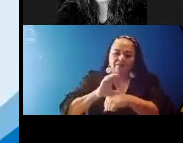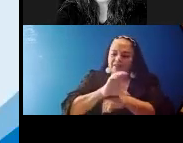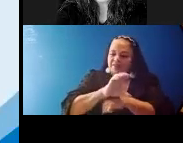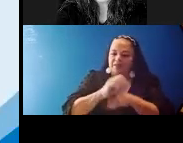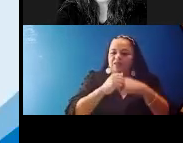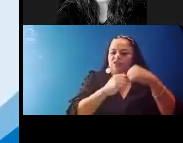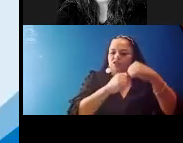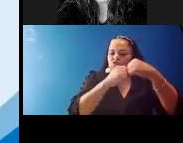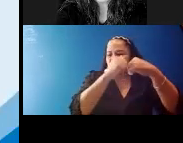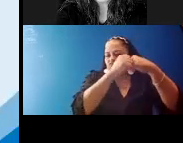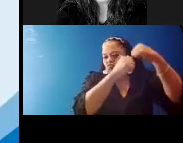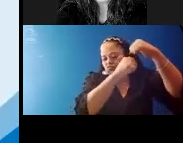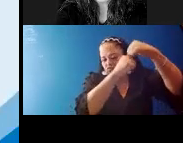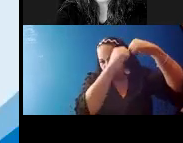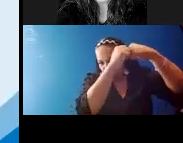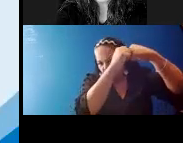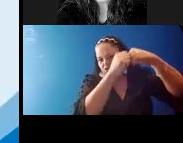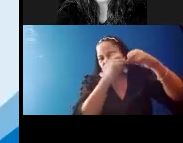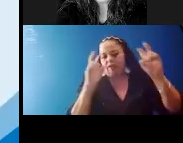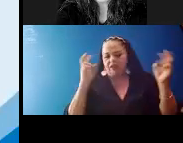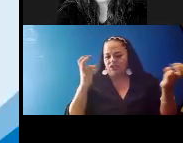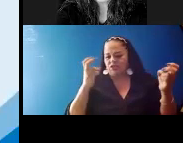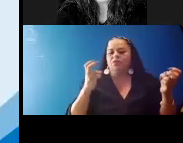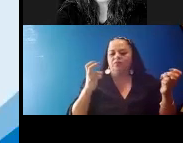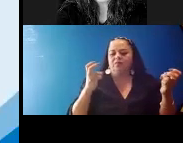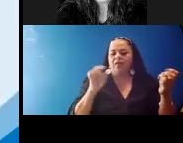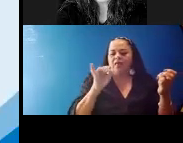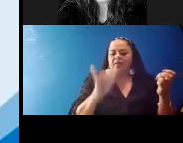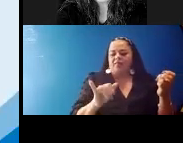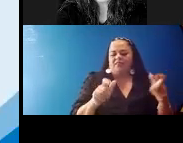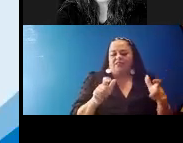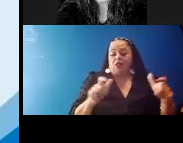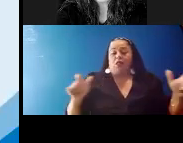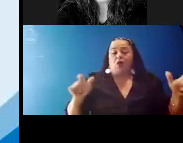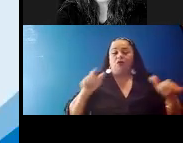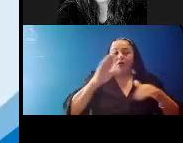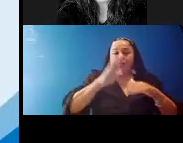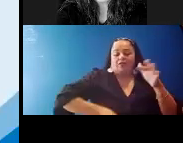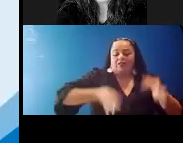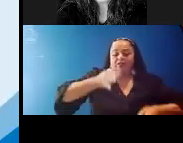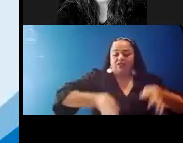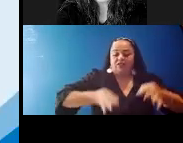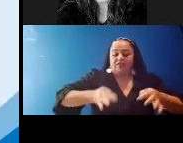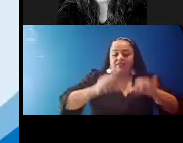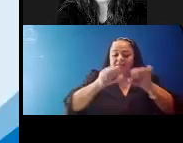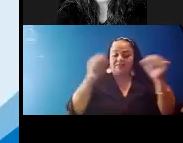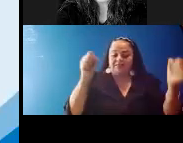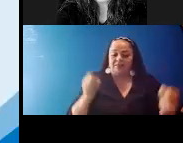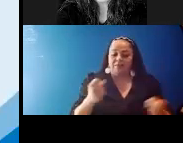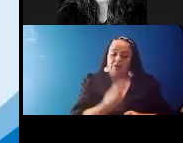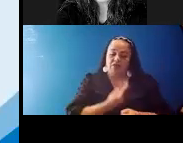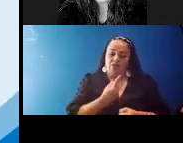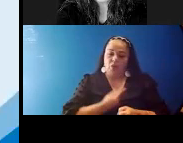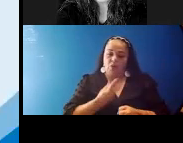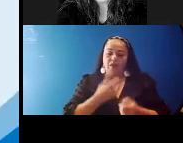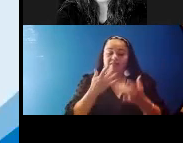is larger than the justice sector or any sector can handle alone. I think the way to think of this for all of us, right, in whatever work we're doing, those